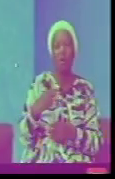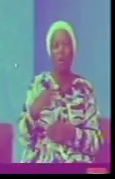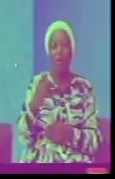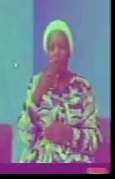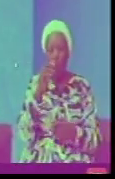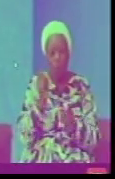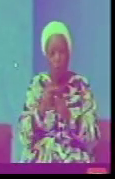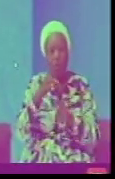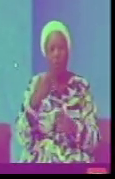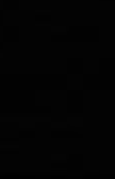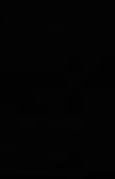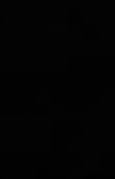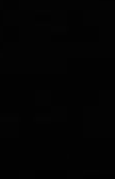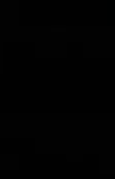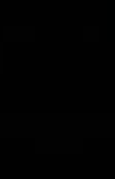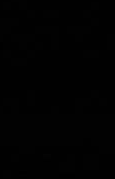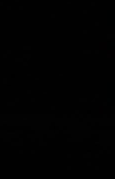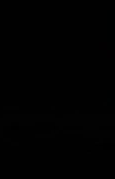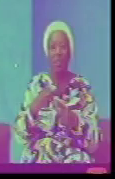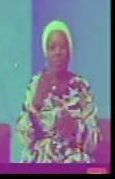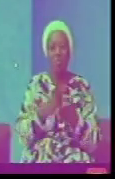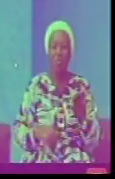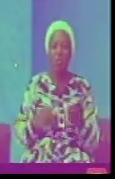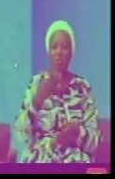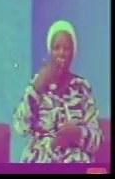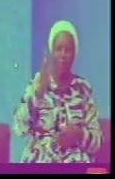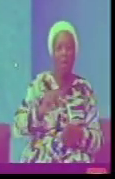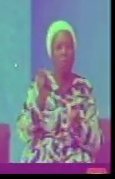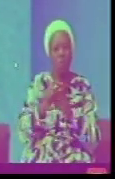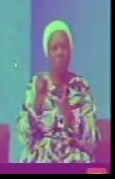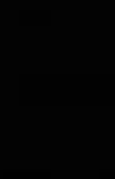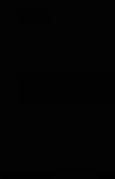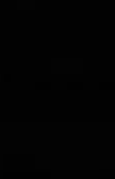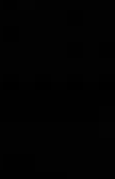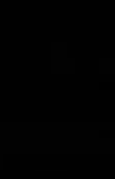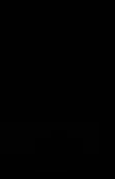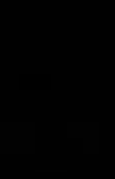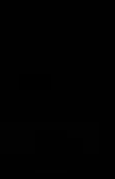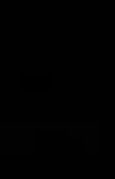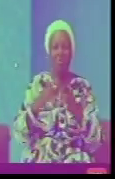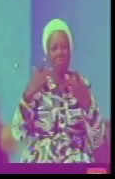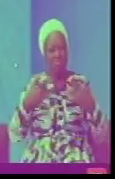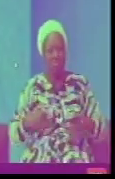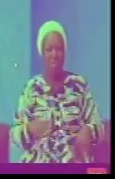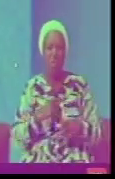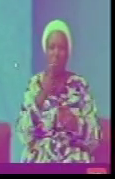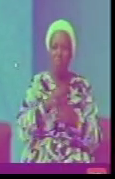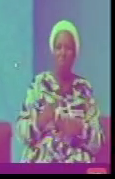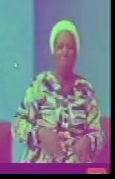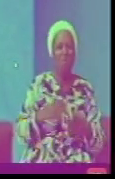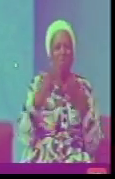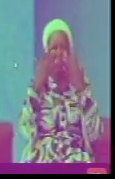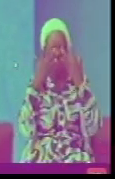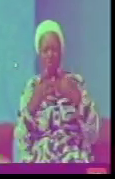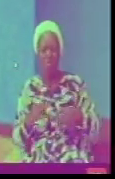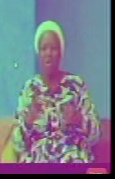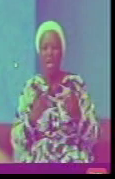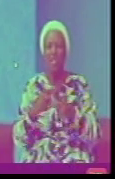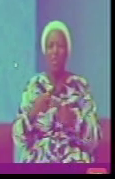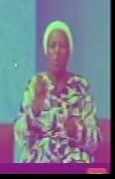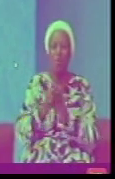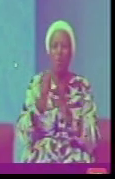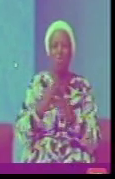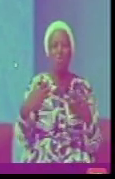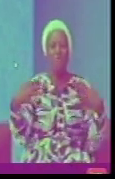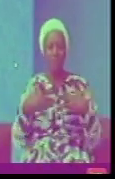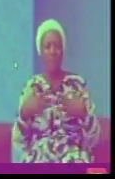contagious. You have it, you speak out. What's of discouragement? What's of criticism? And what's